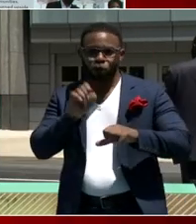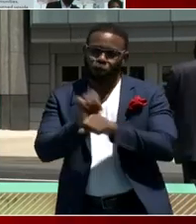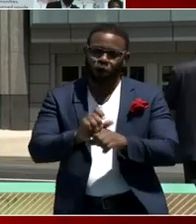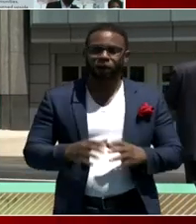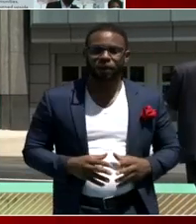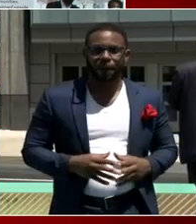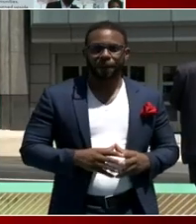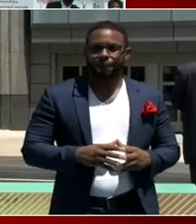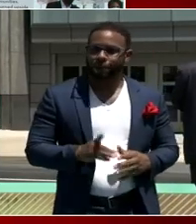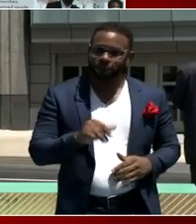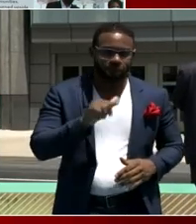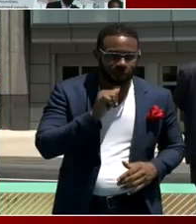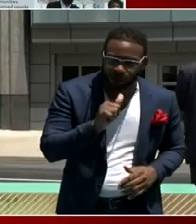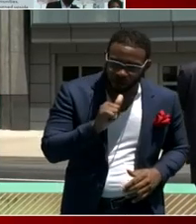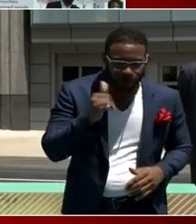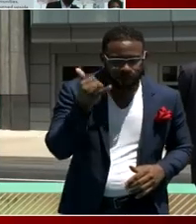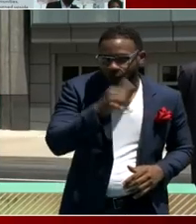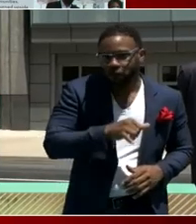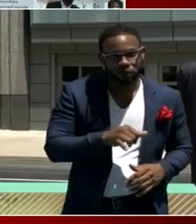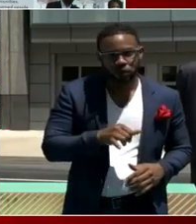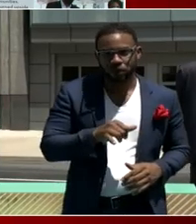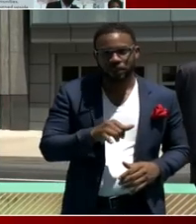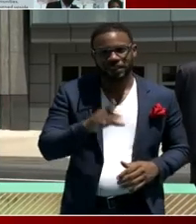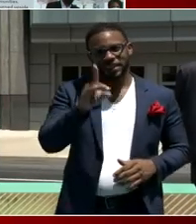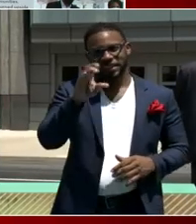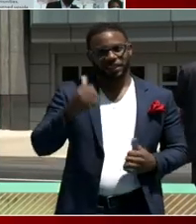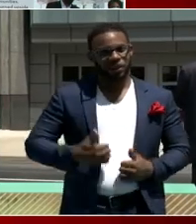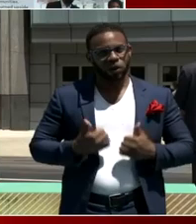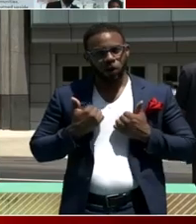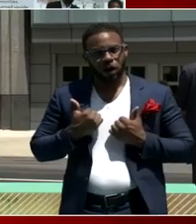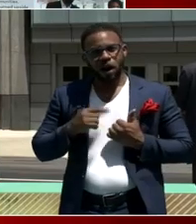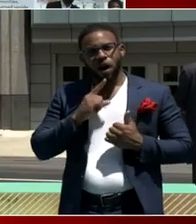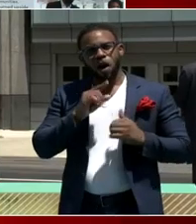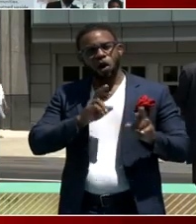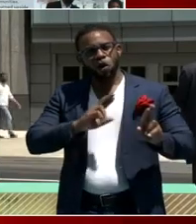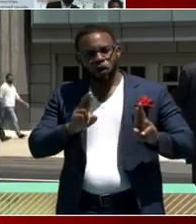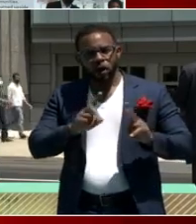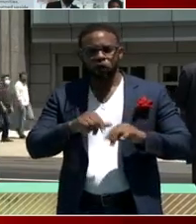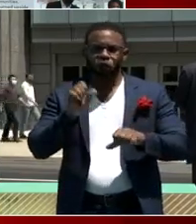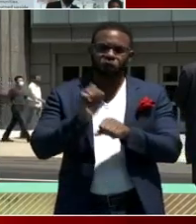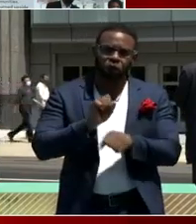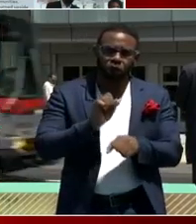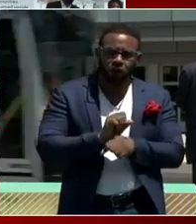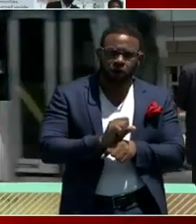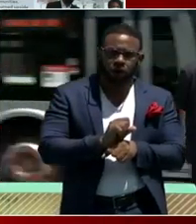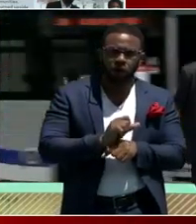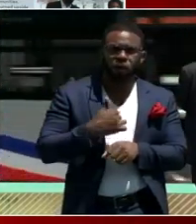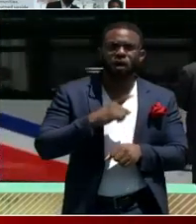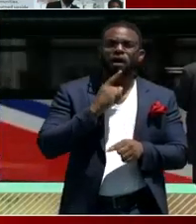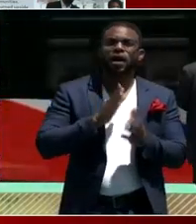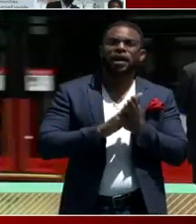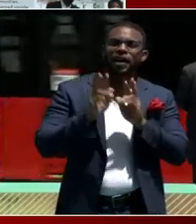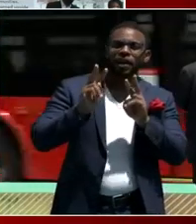work. Do not be fooled. DC residents are ready to work, and we